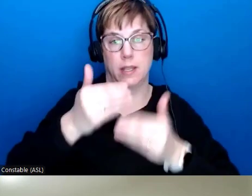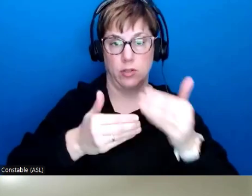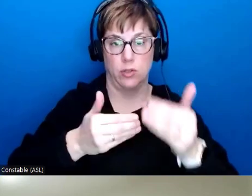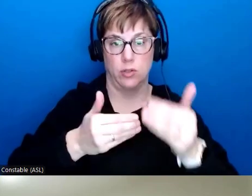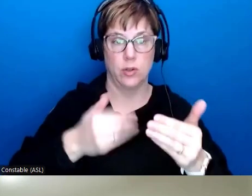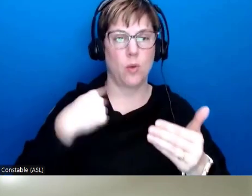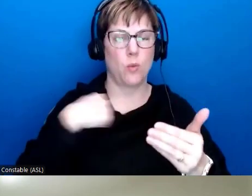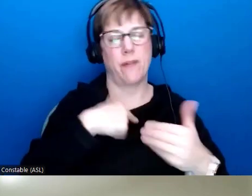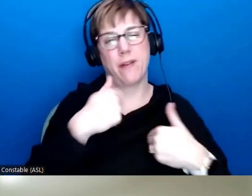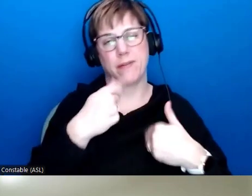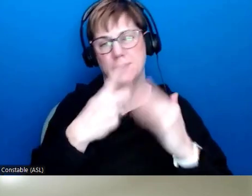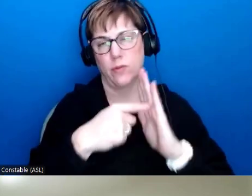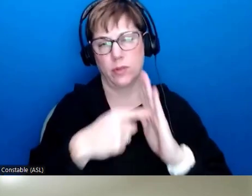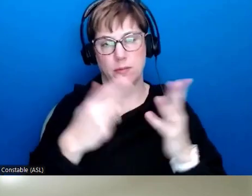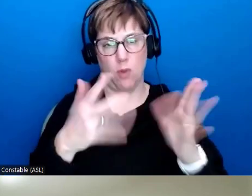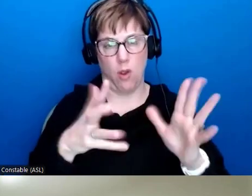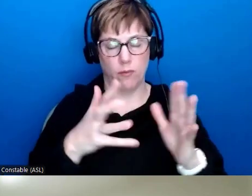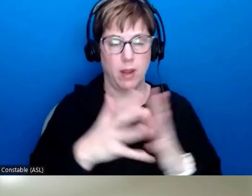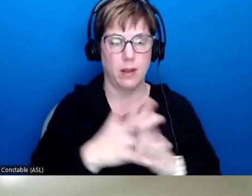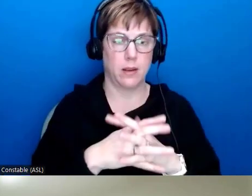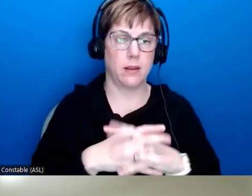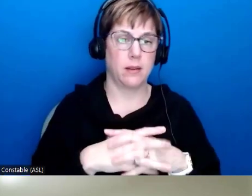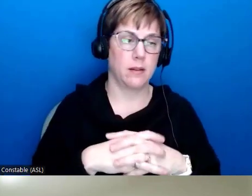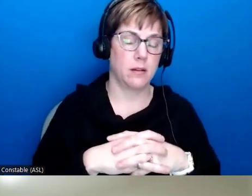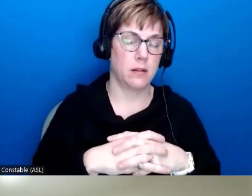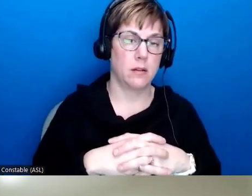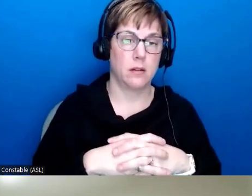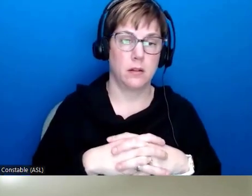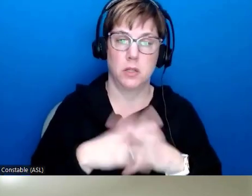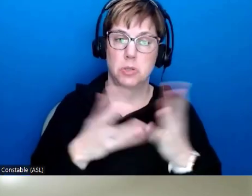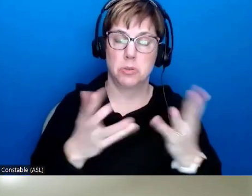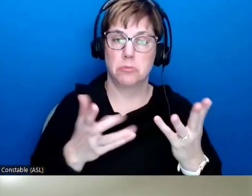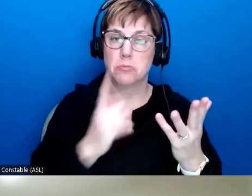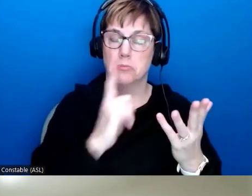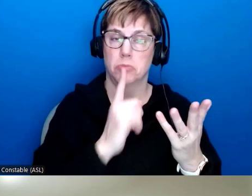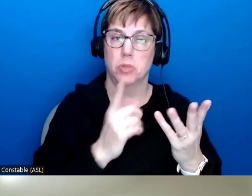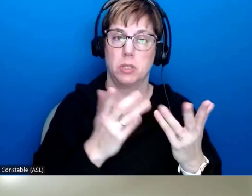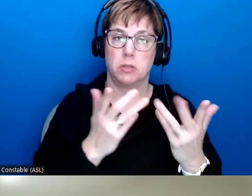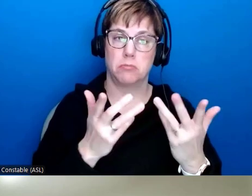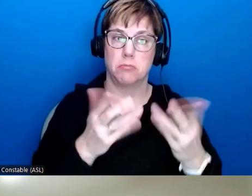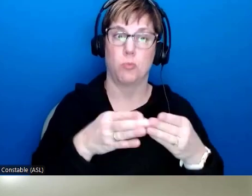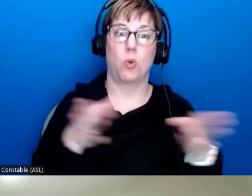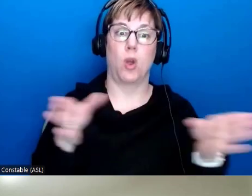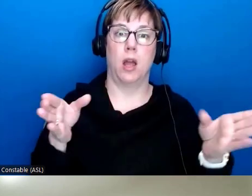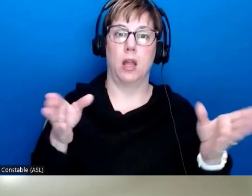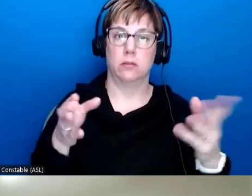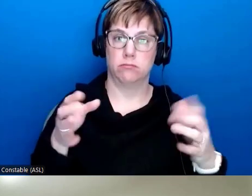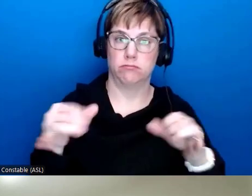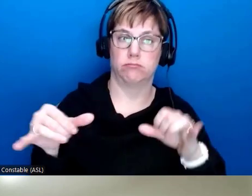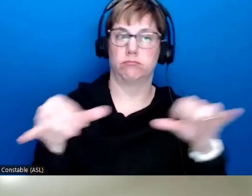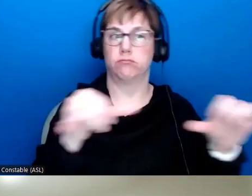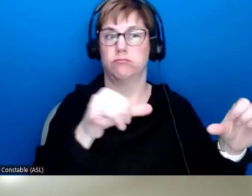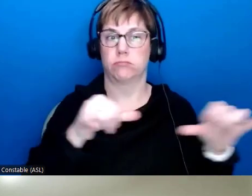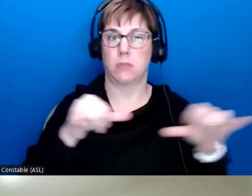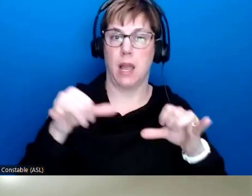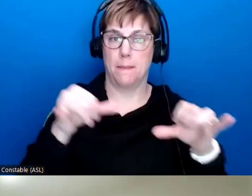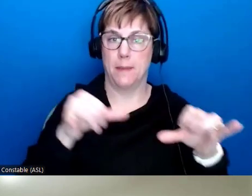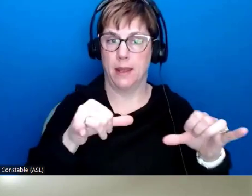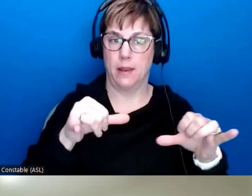a few examples of this already. These are sort of very broad, common types of RAs